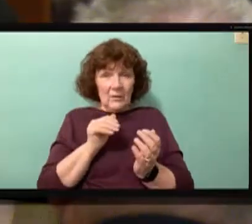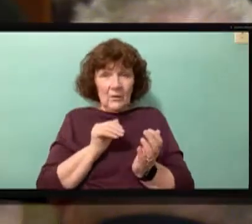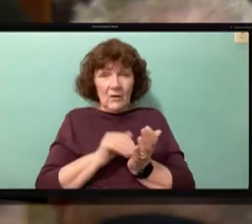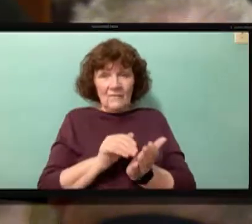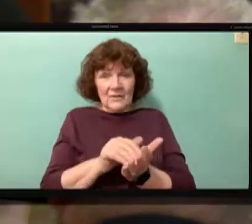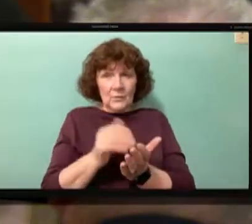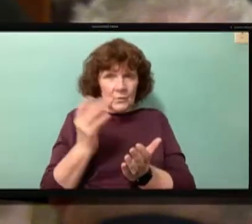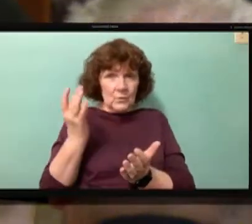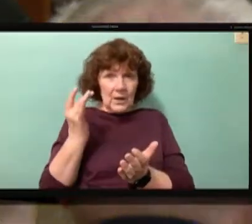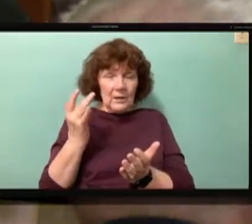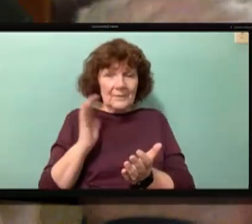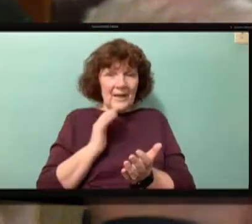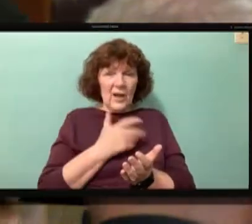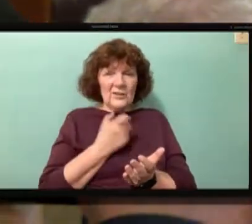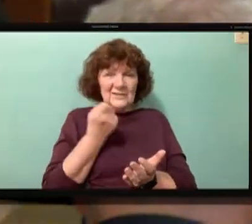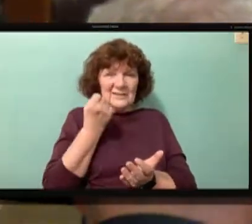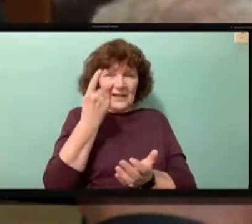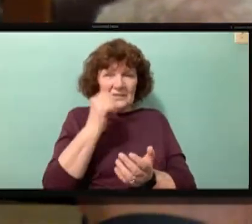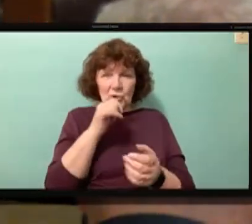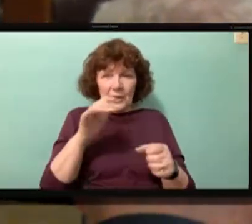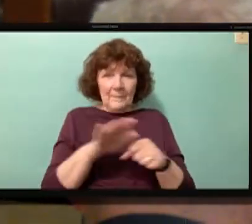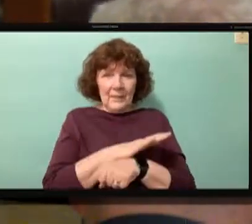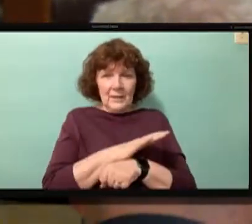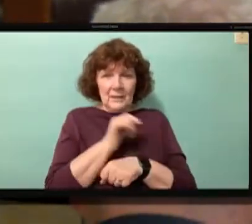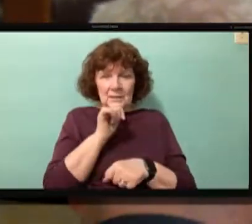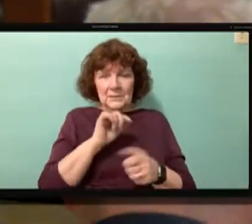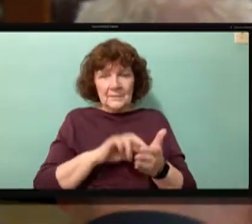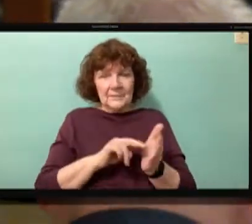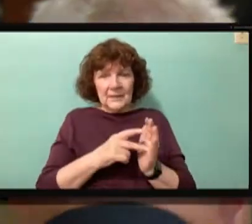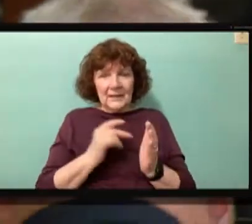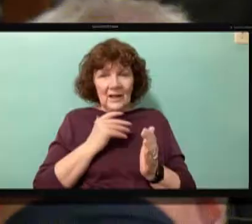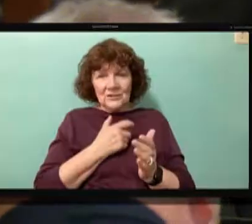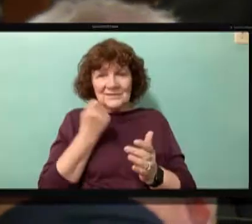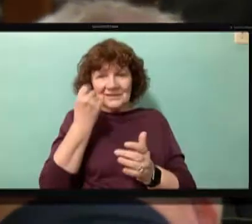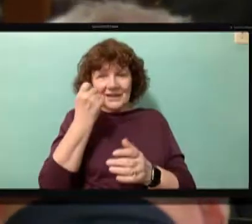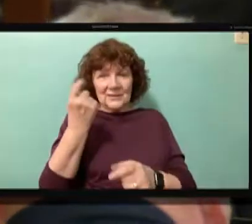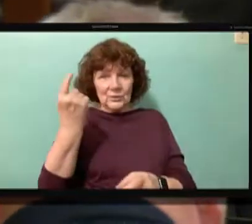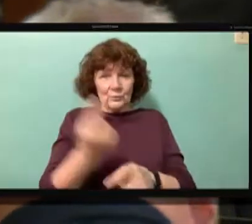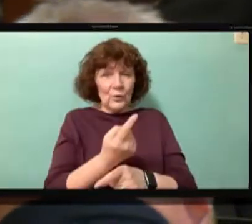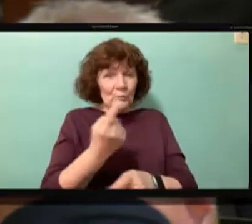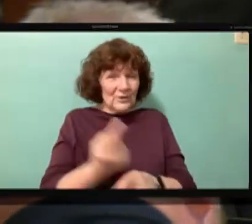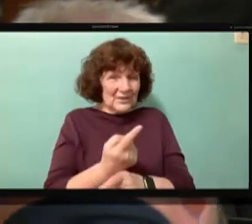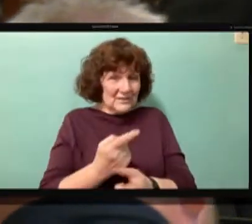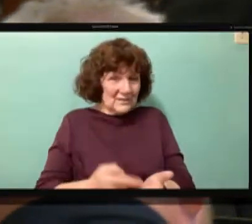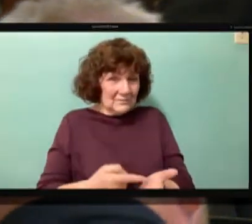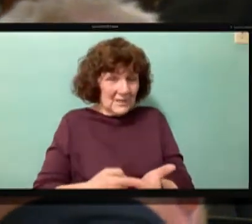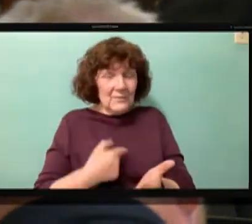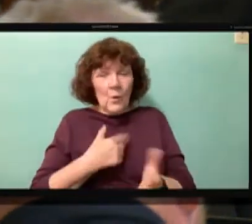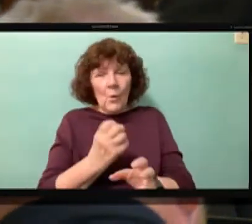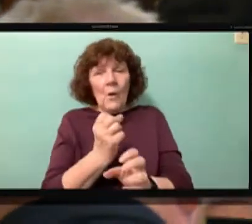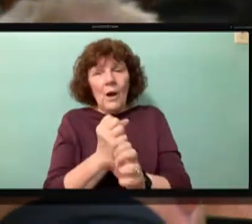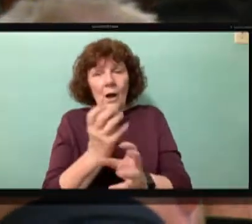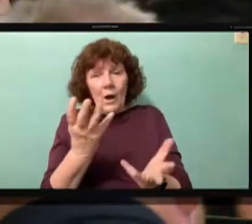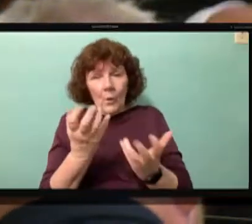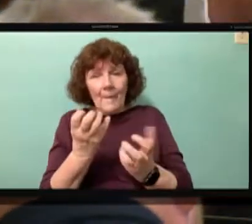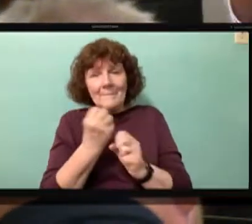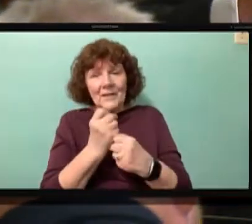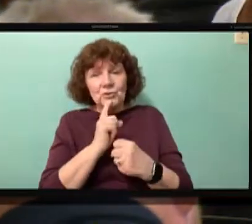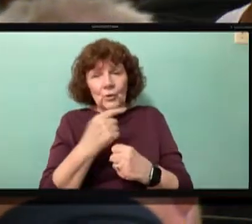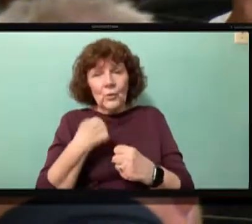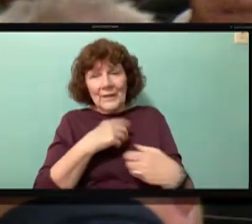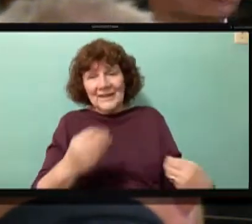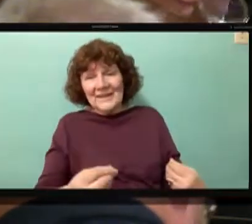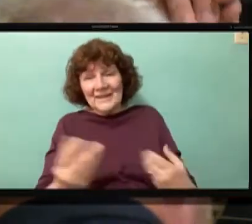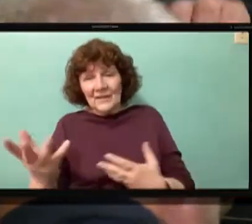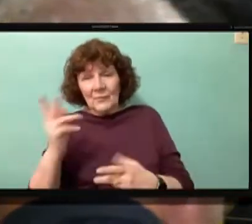it's our understanding. It doesn't necessarily mean it's the right way or the appropriate way. So I just want to make sure that when we give information, we're getting accurate